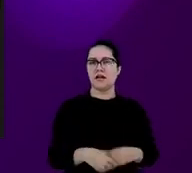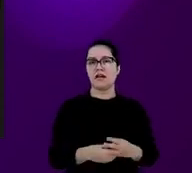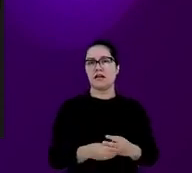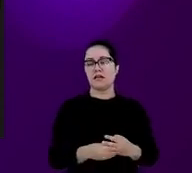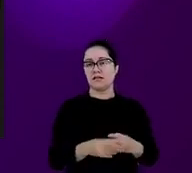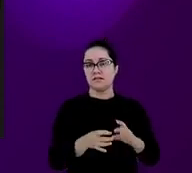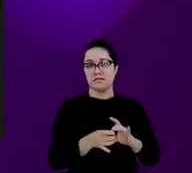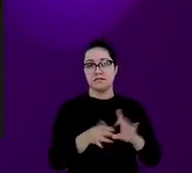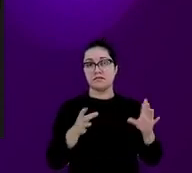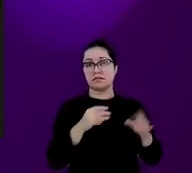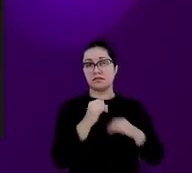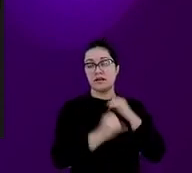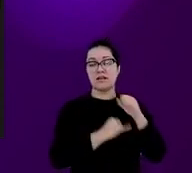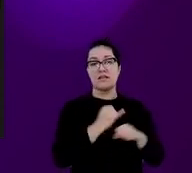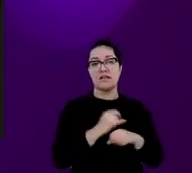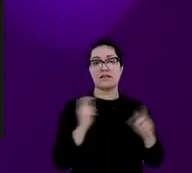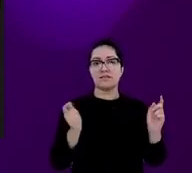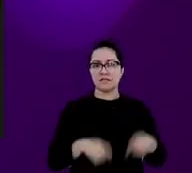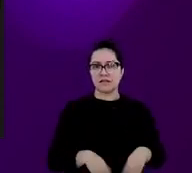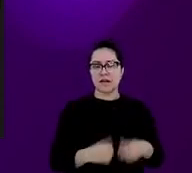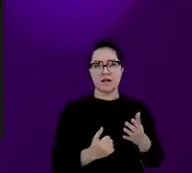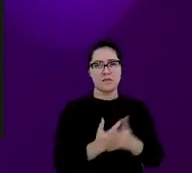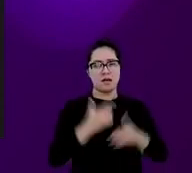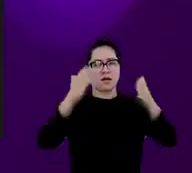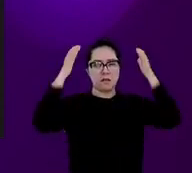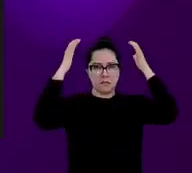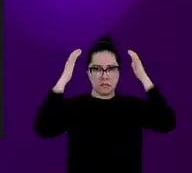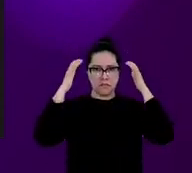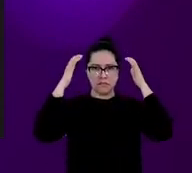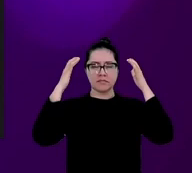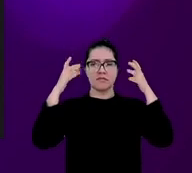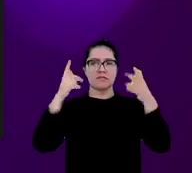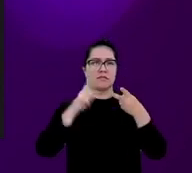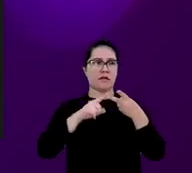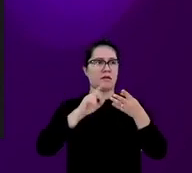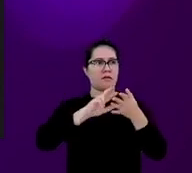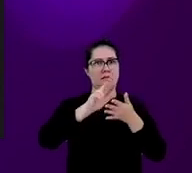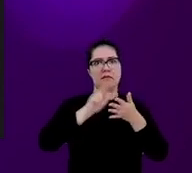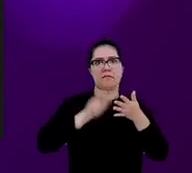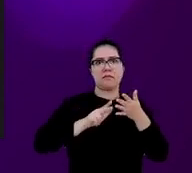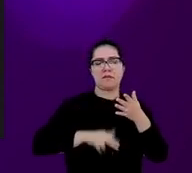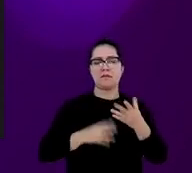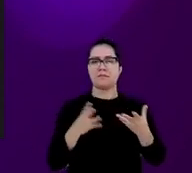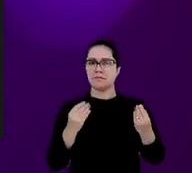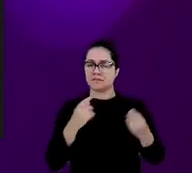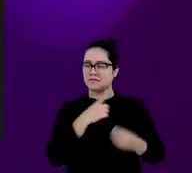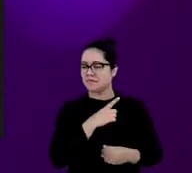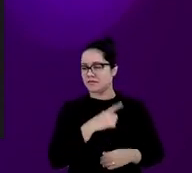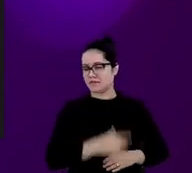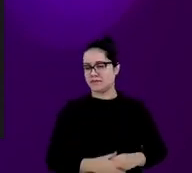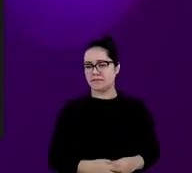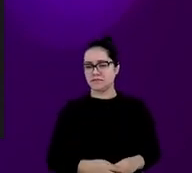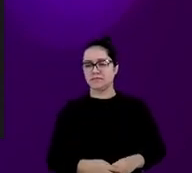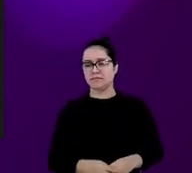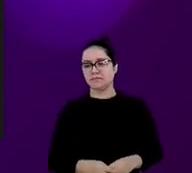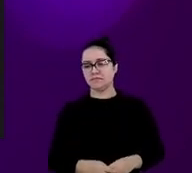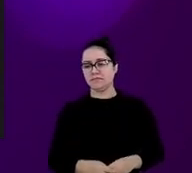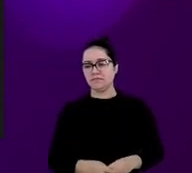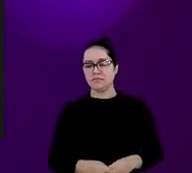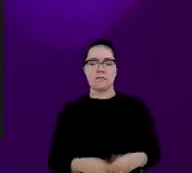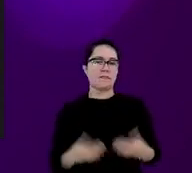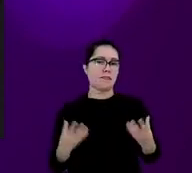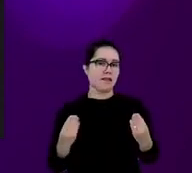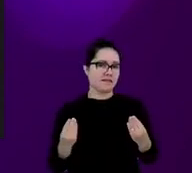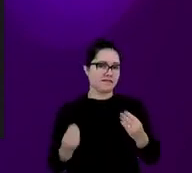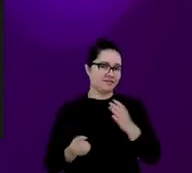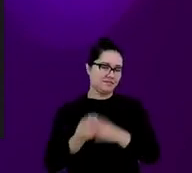all sorts of different conditions. Yes. Now, a lot of the manufacturers are not very accurate